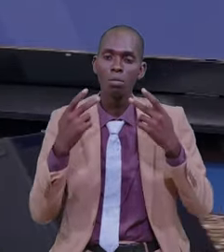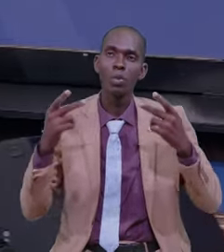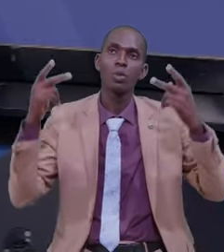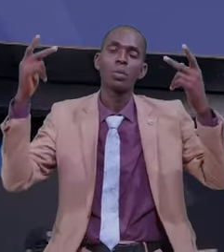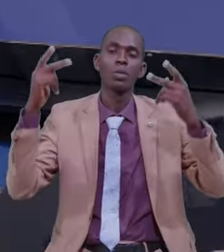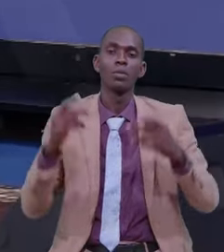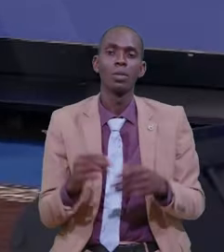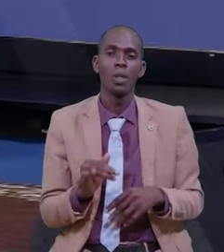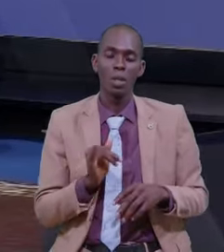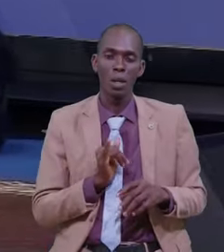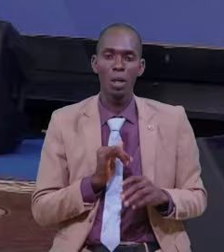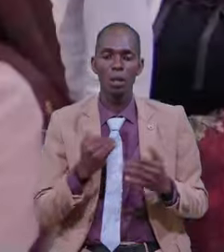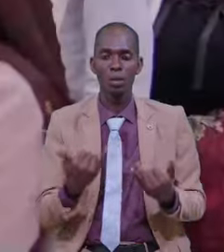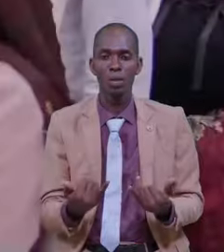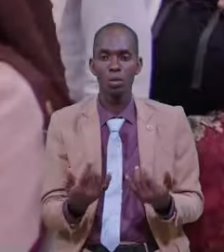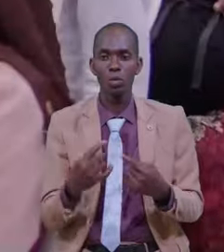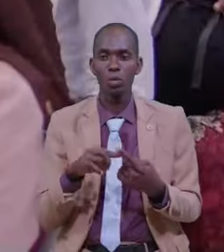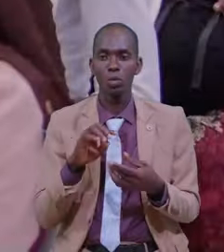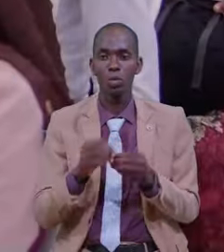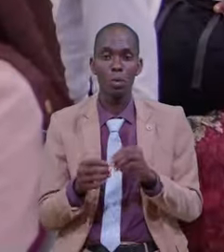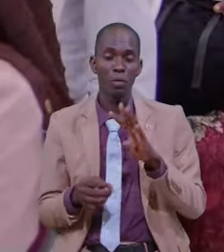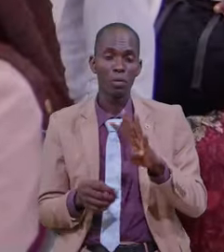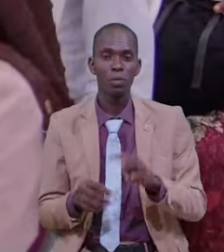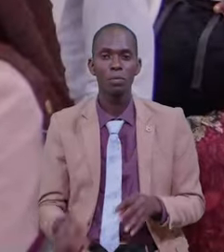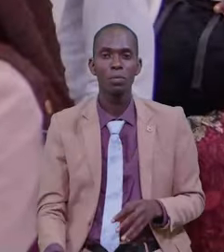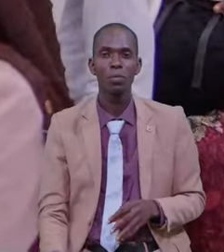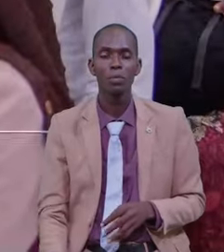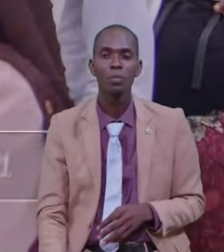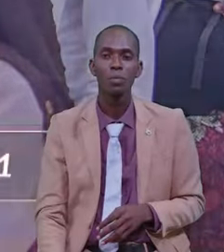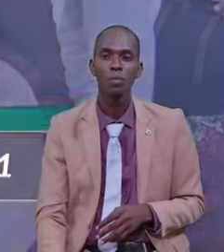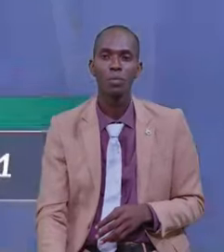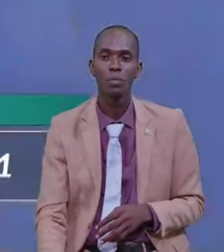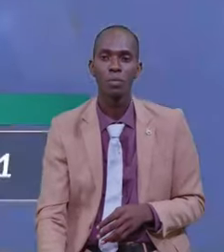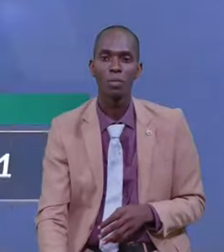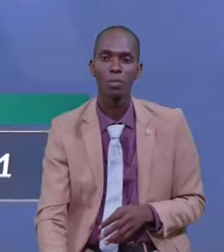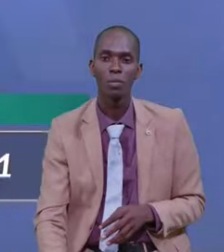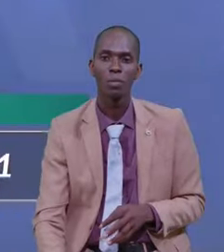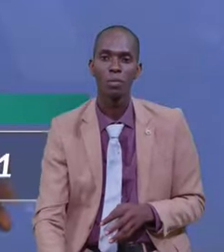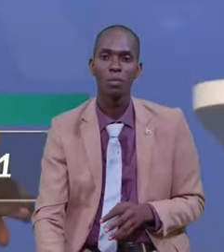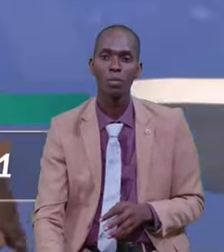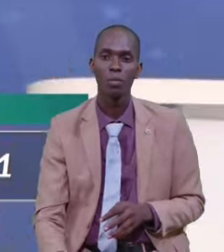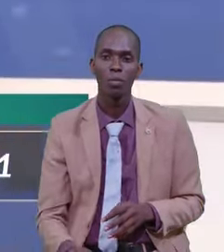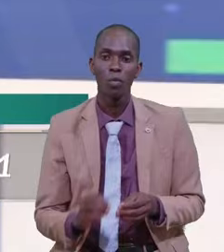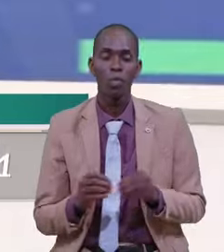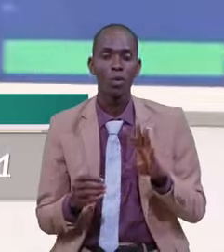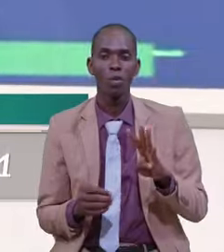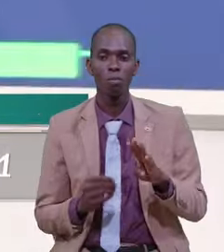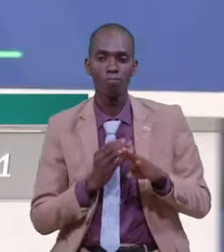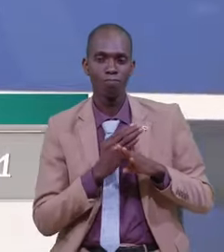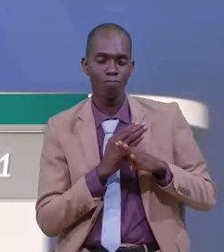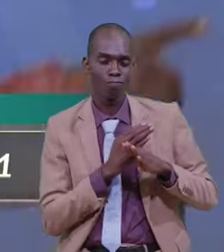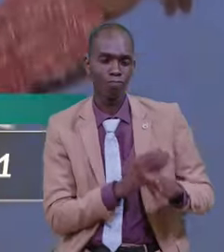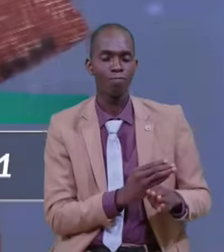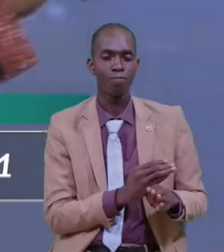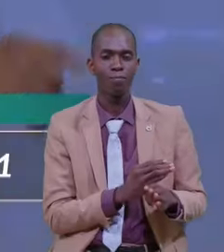come to number four, and it's prevented setbacks. Prevented